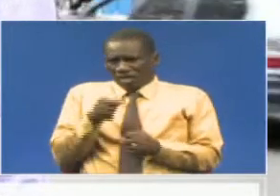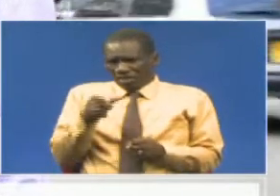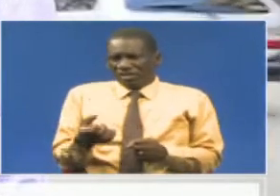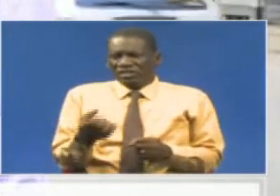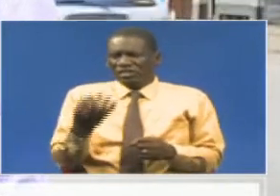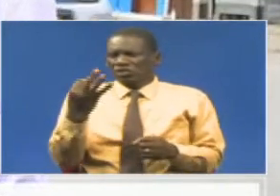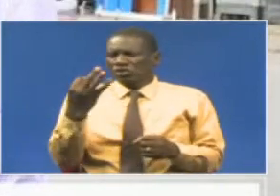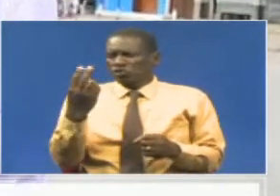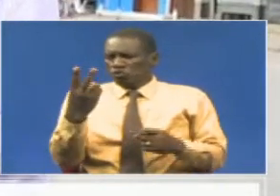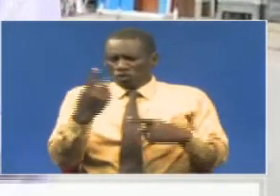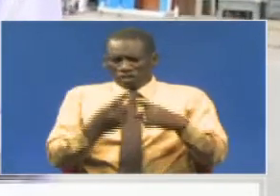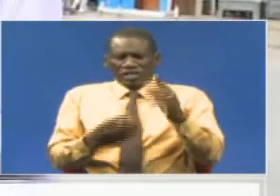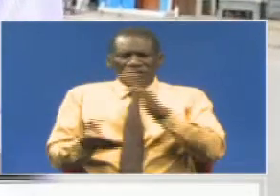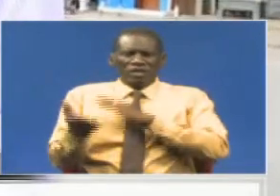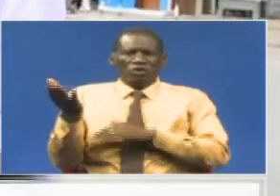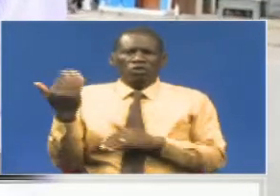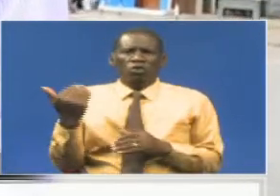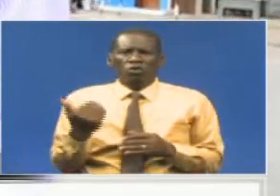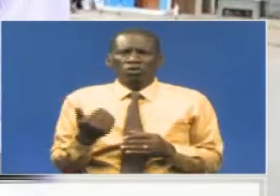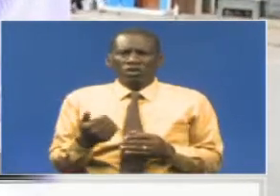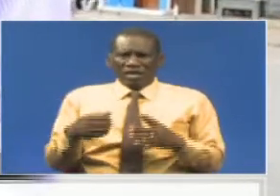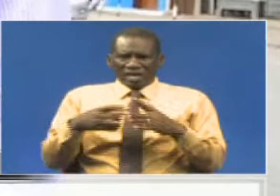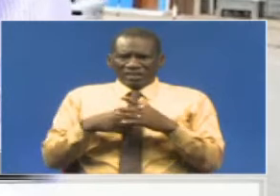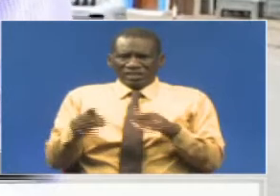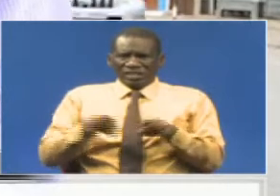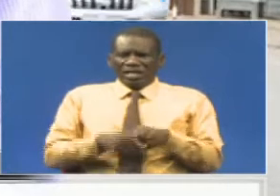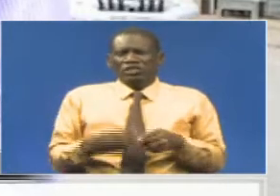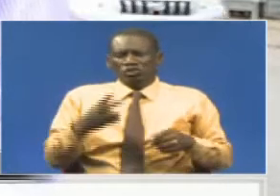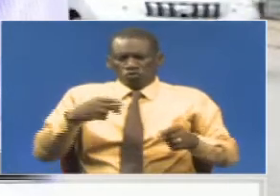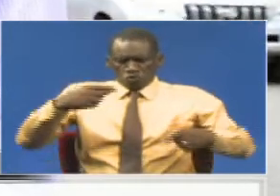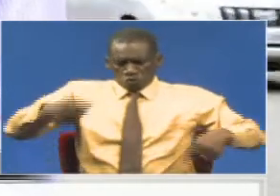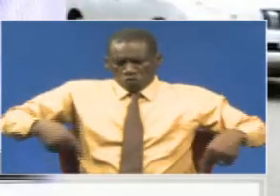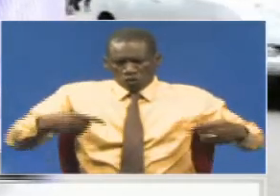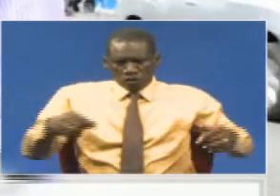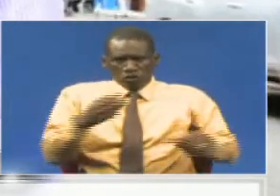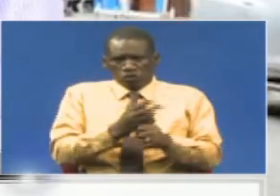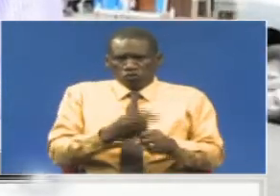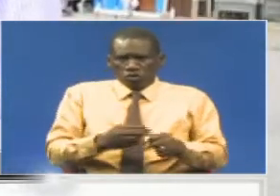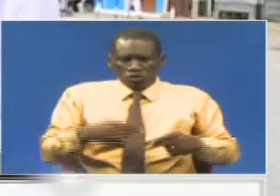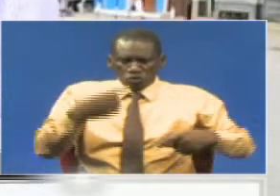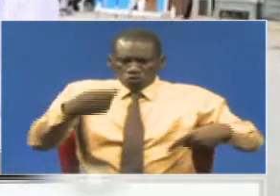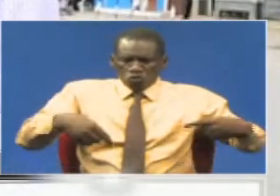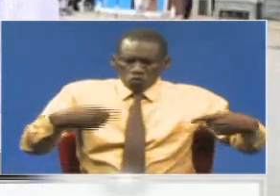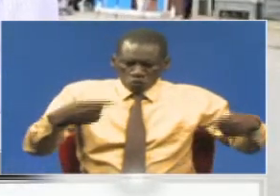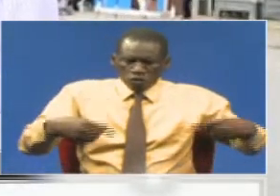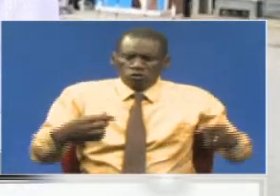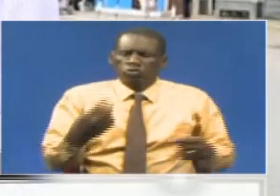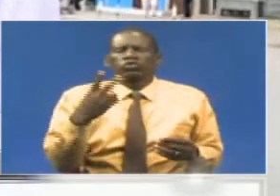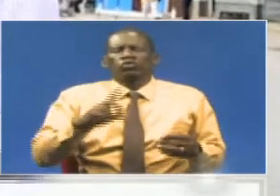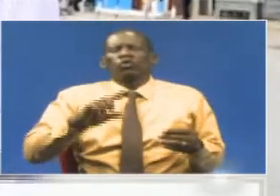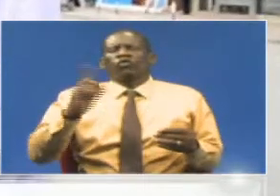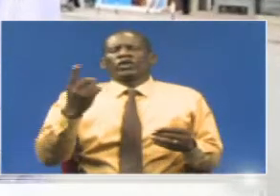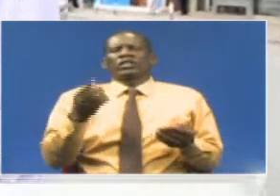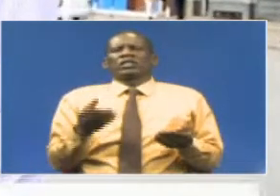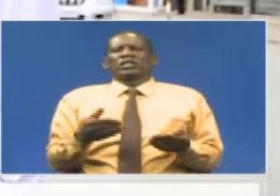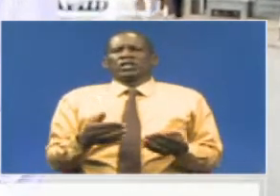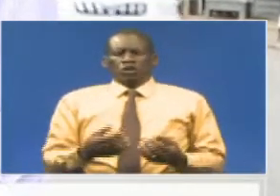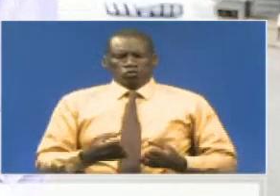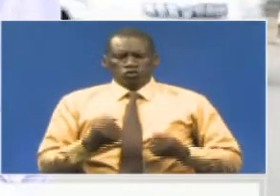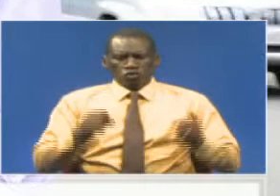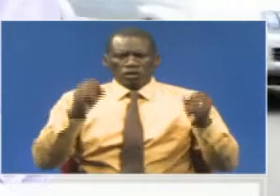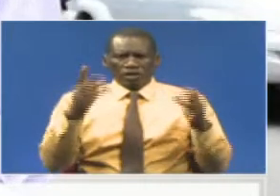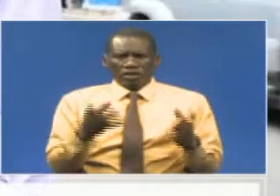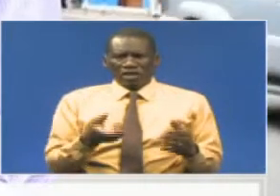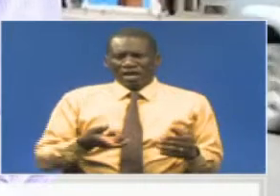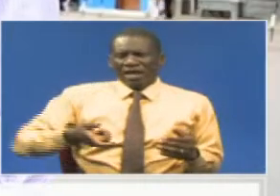ago, nikaanza ikuwa miguu mbili, ilikuwa inatembea na miguu ya nyuma peke yake. Nikaona haina nguvu, sasa